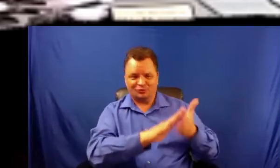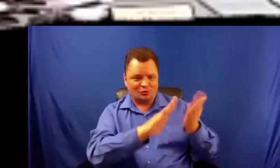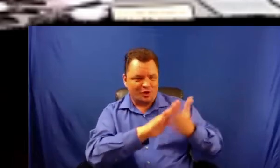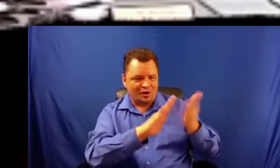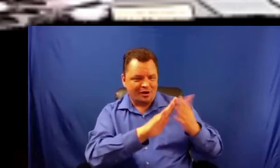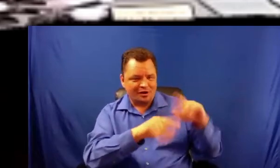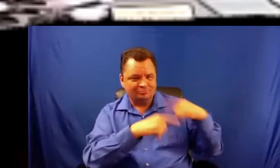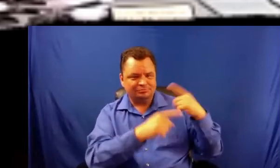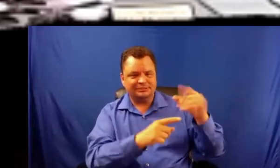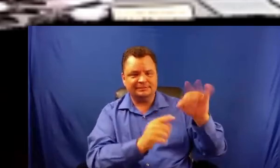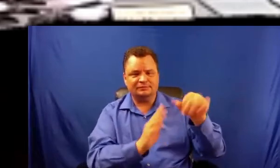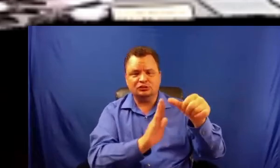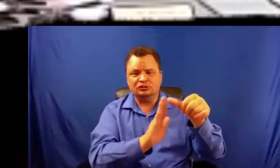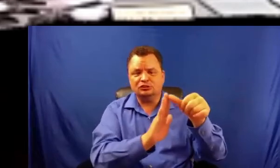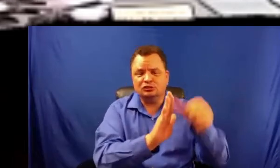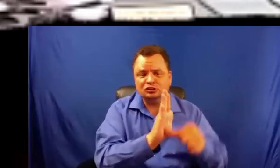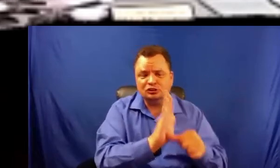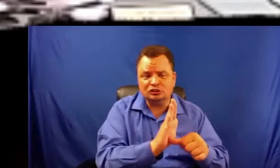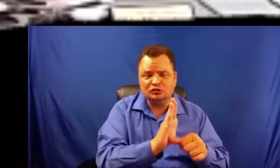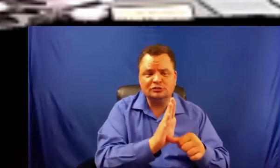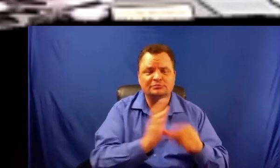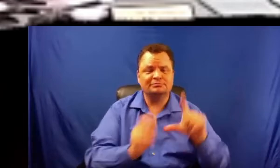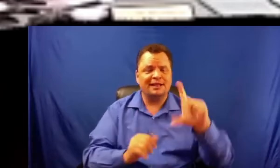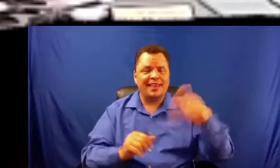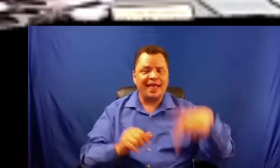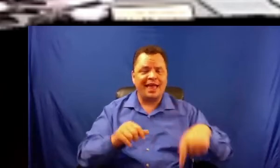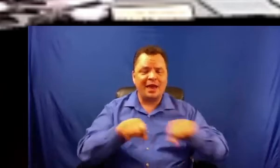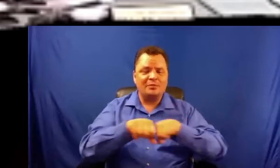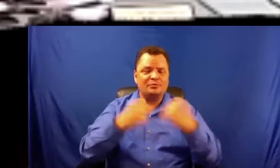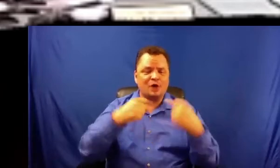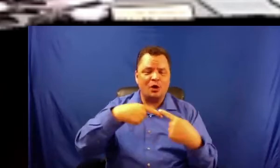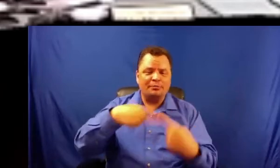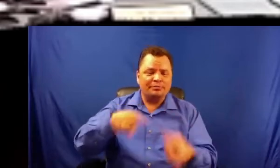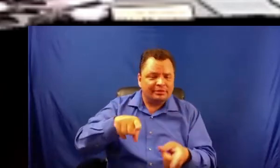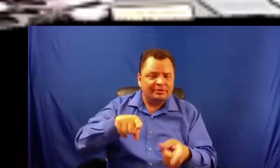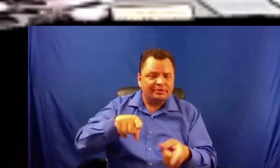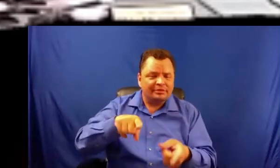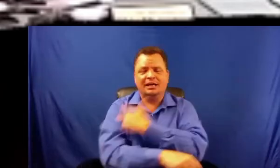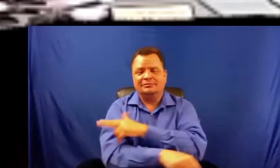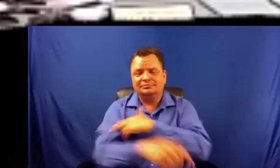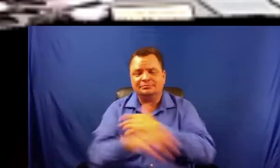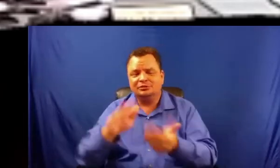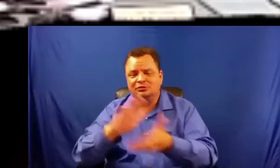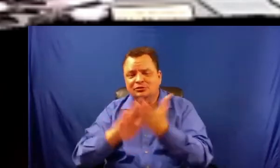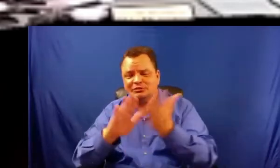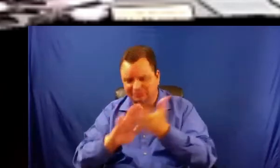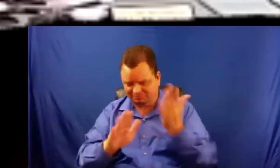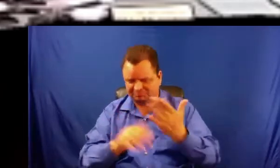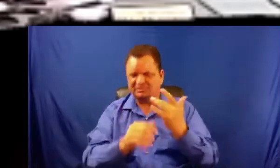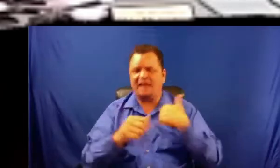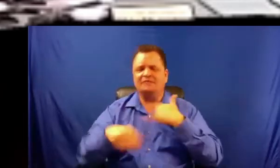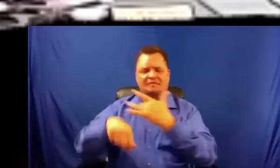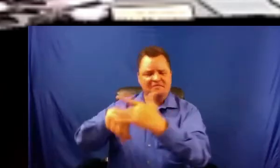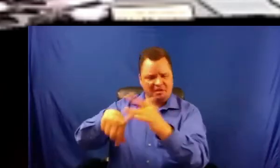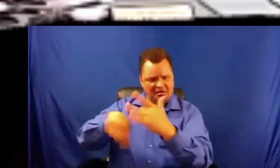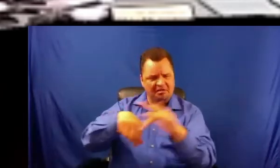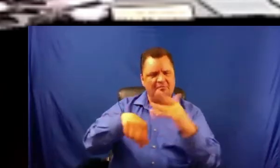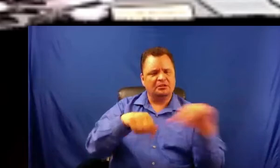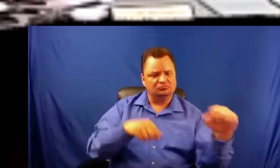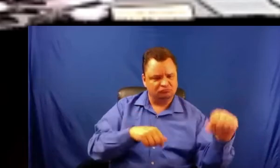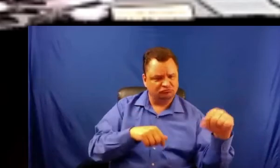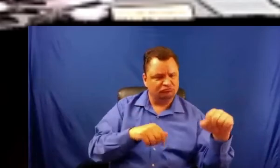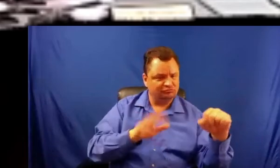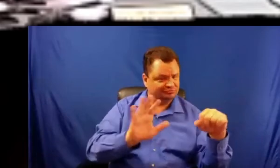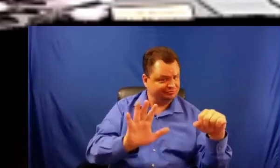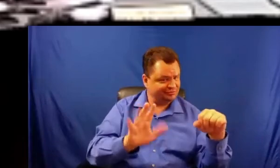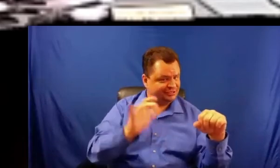your leg, they are available and will have services for that. And so when we talk about these